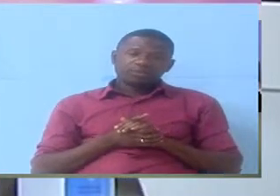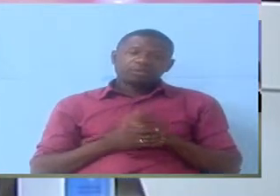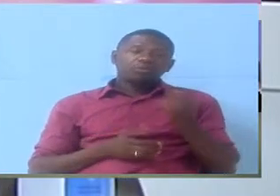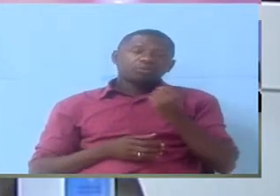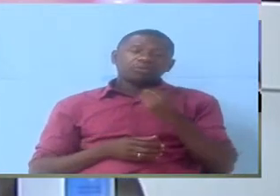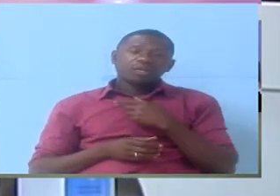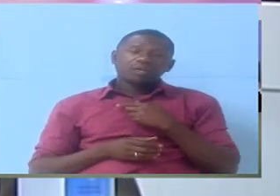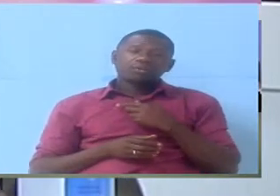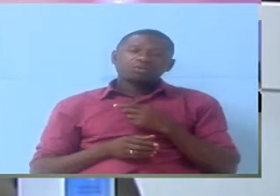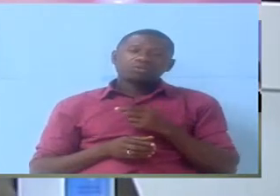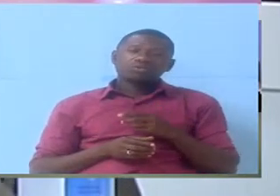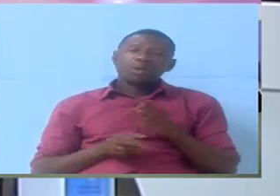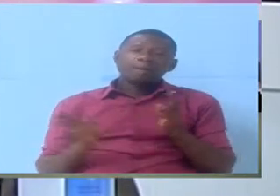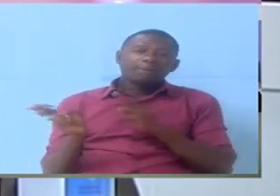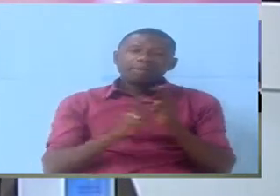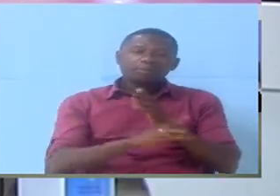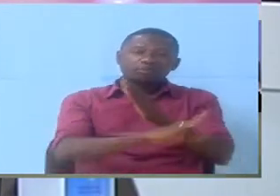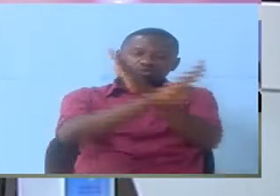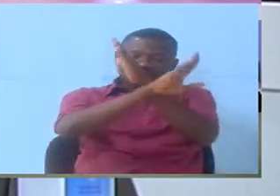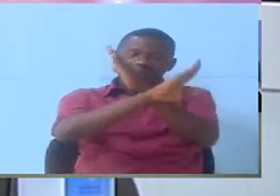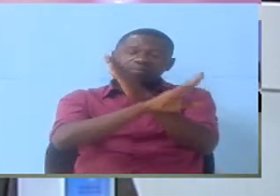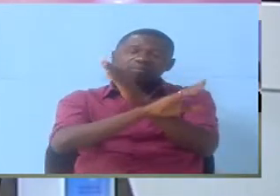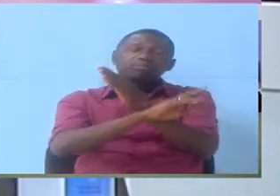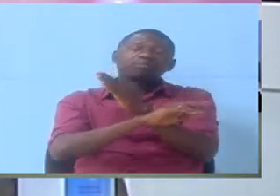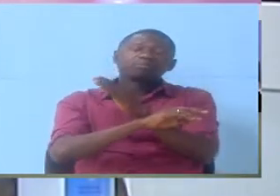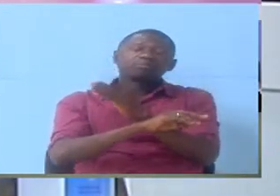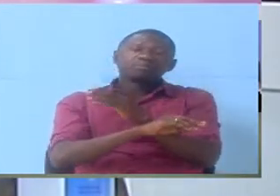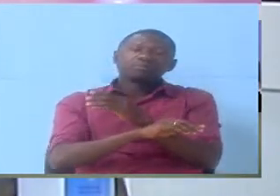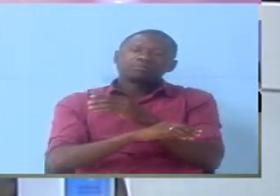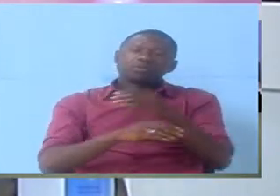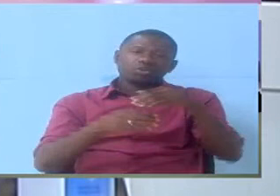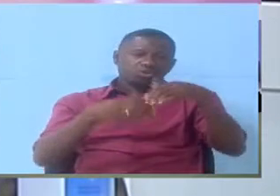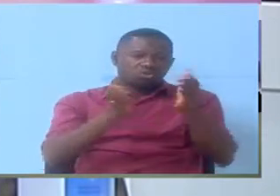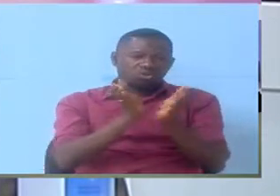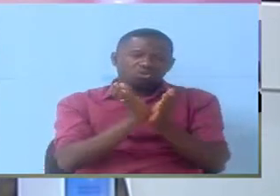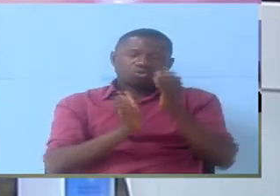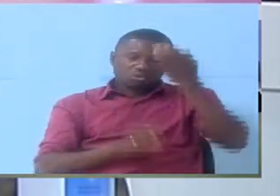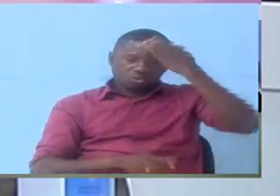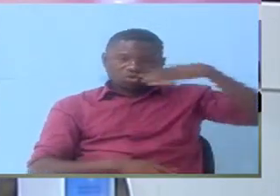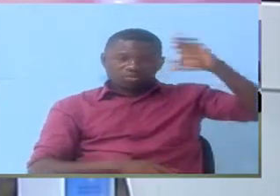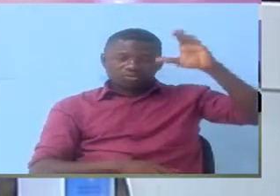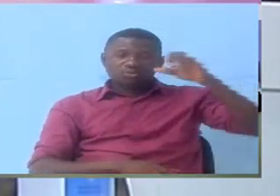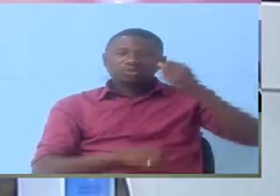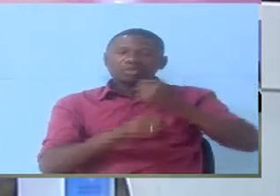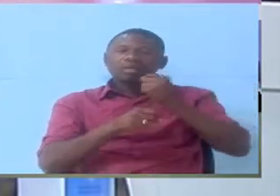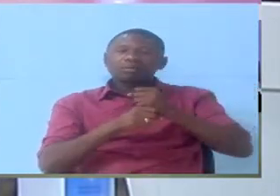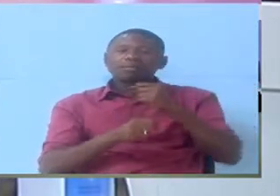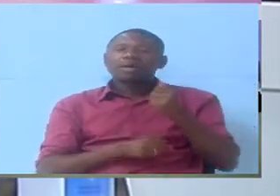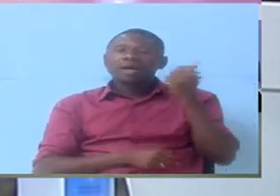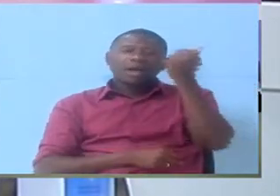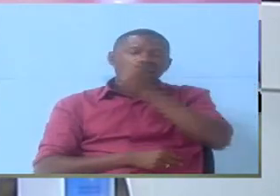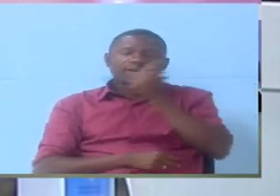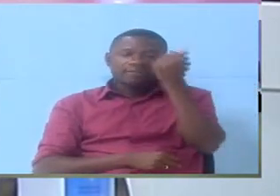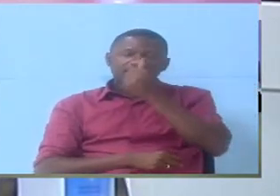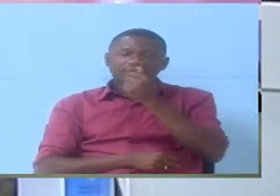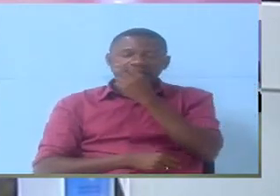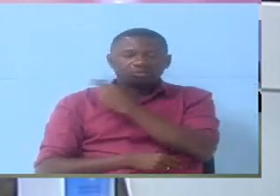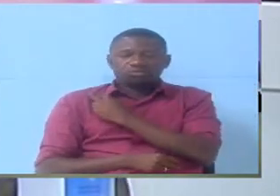commission created by the African Union. And I